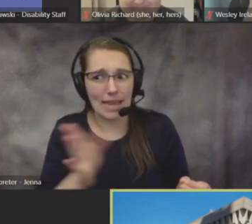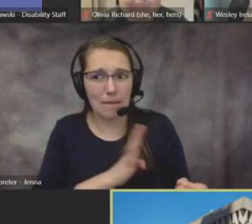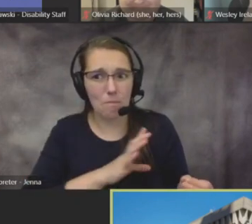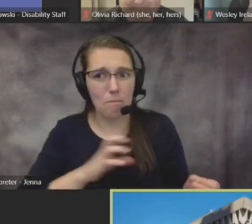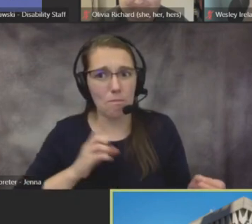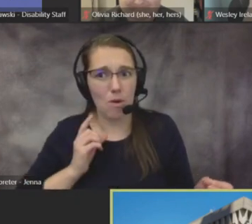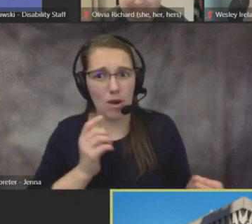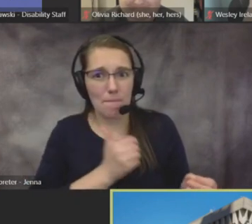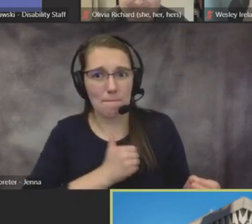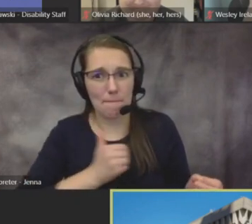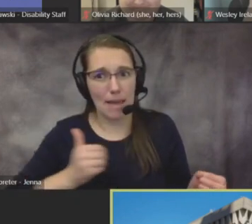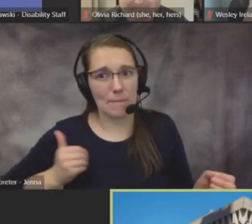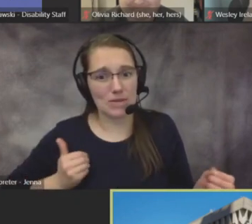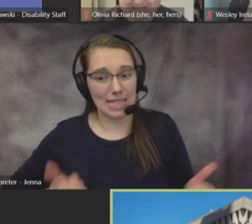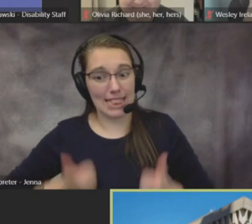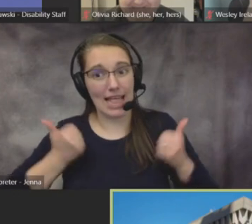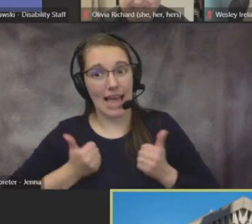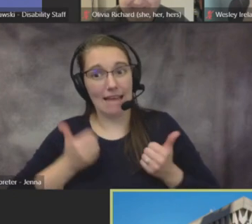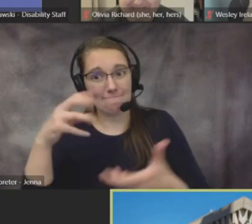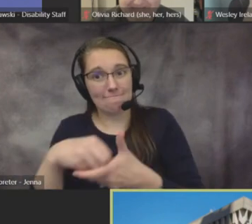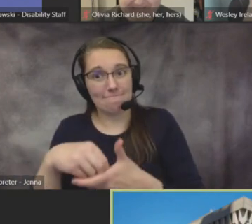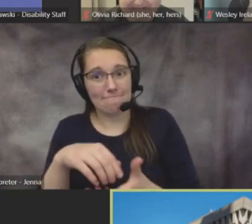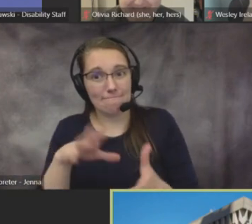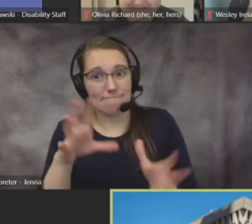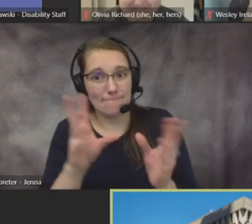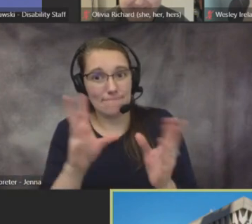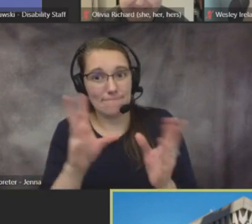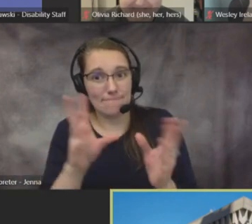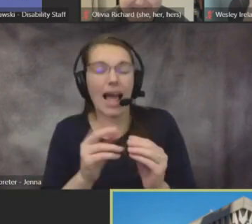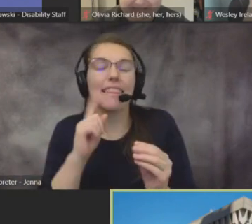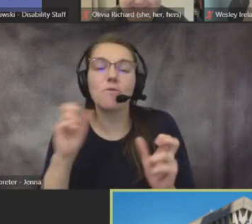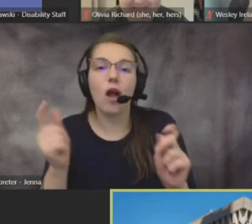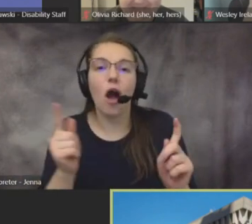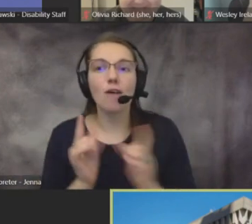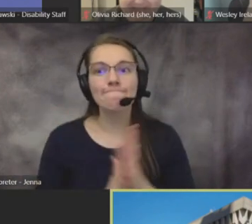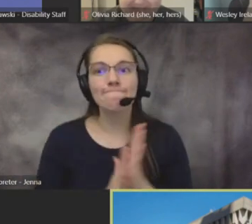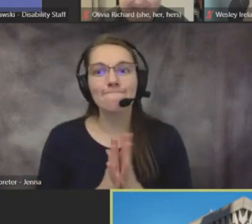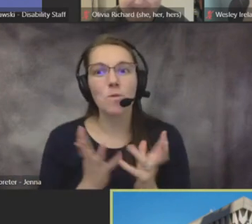that itch to get back out in the community, because it was a great turnout.